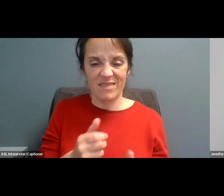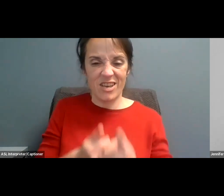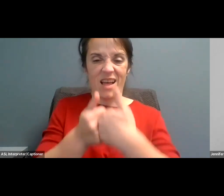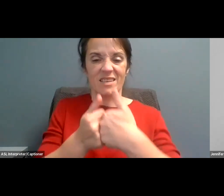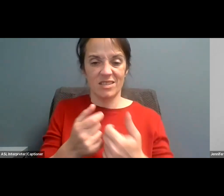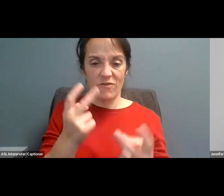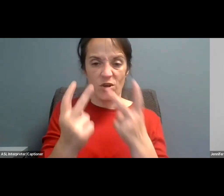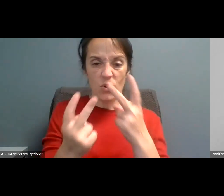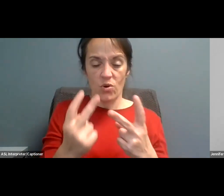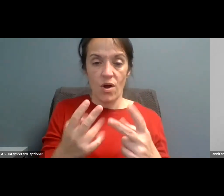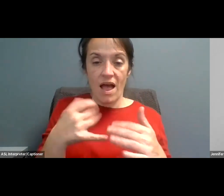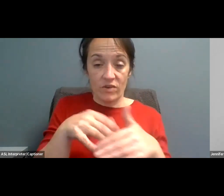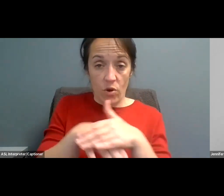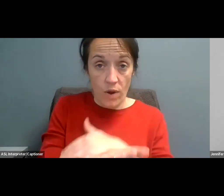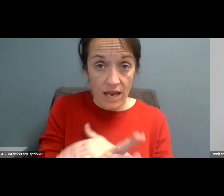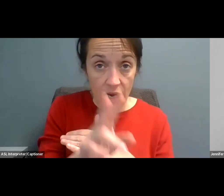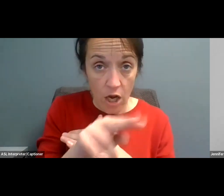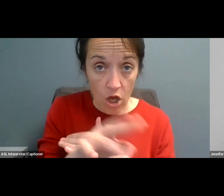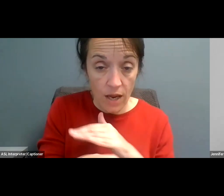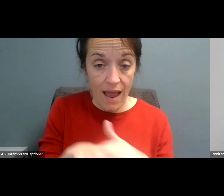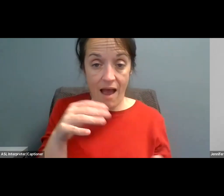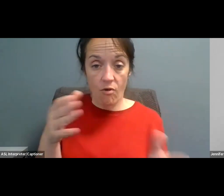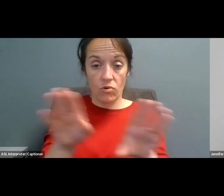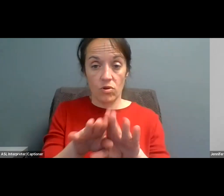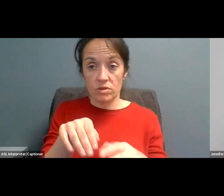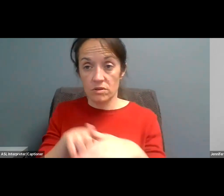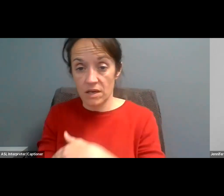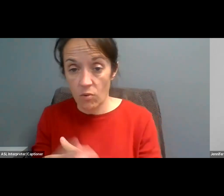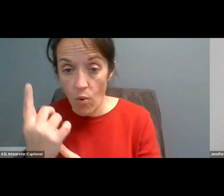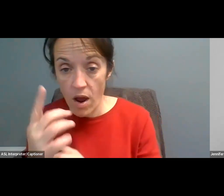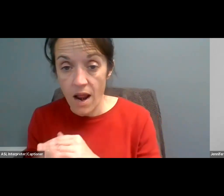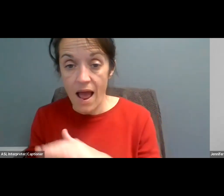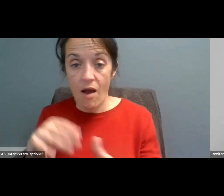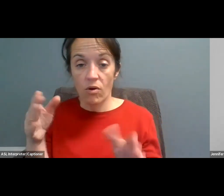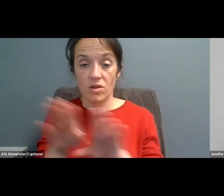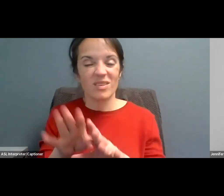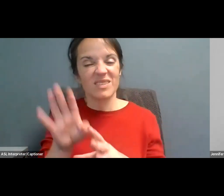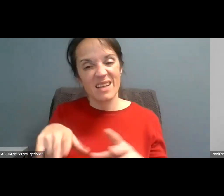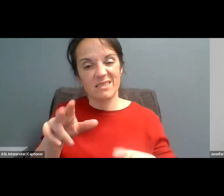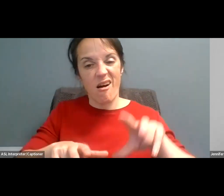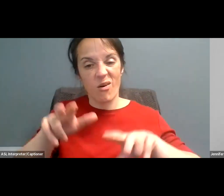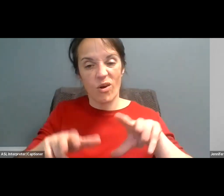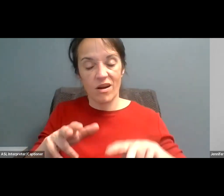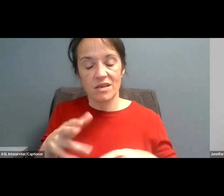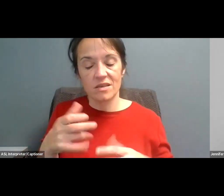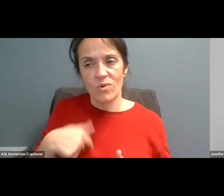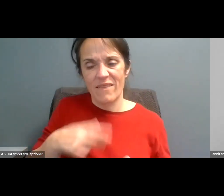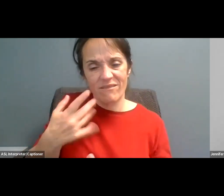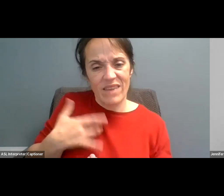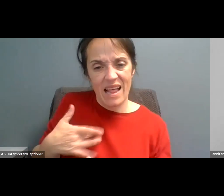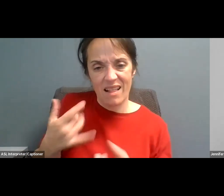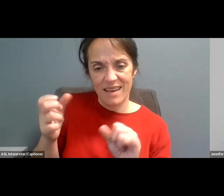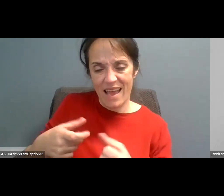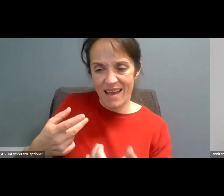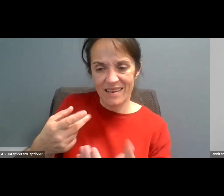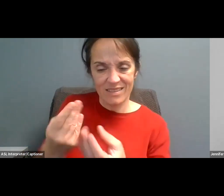it's not the best way to manage those. So that is definitely at the top of the list. The team is working on rounding up or finishing